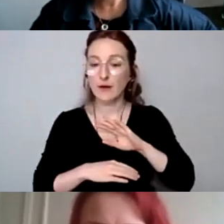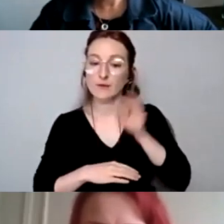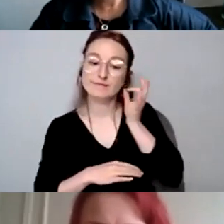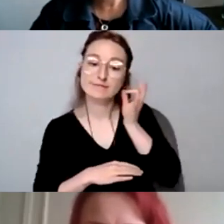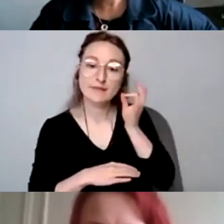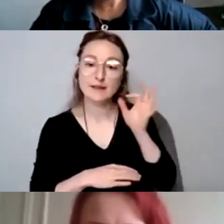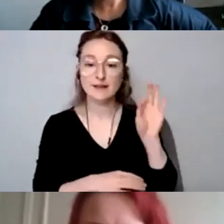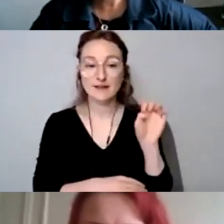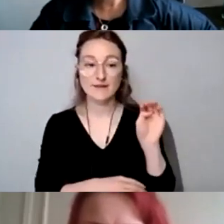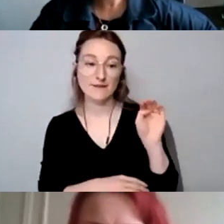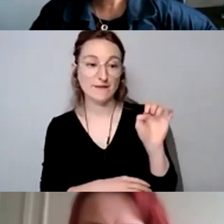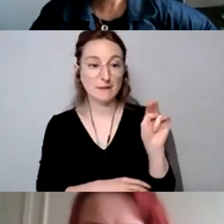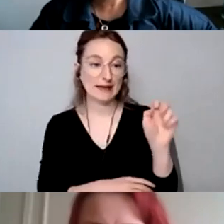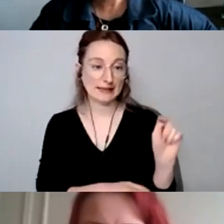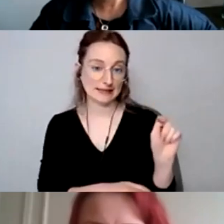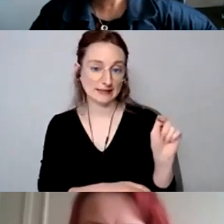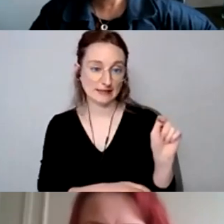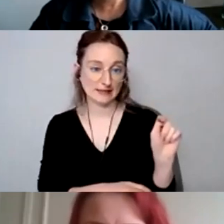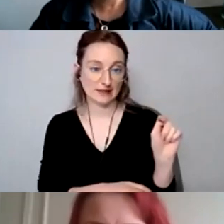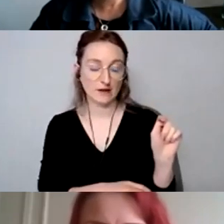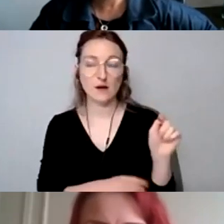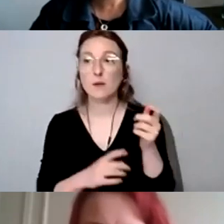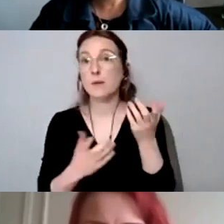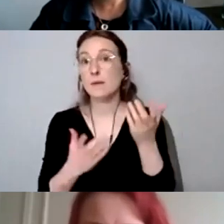inclusion researchers community, she's not enough researcher.